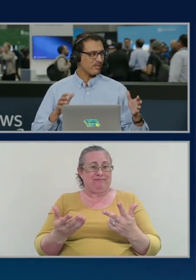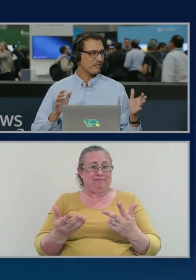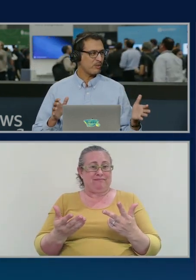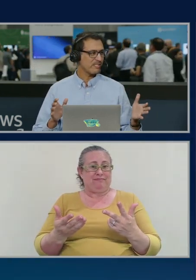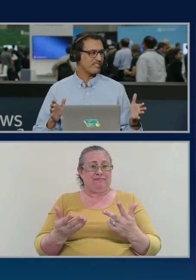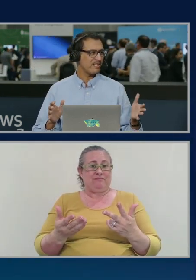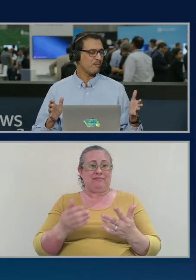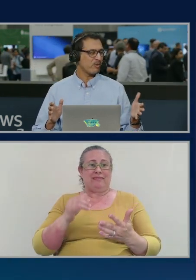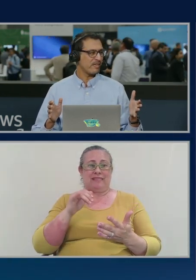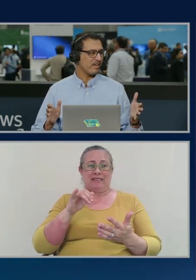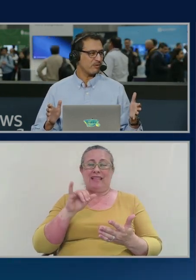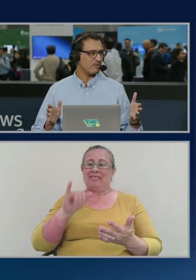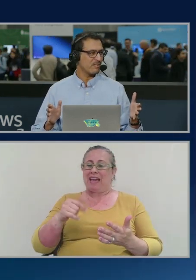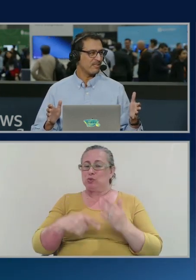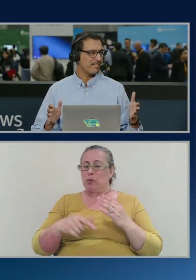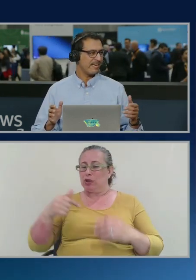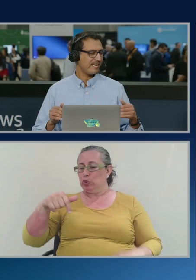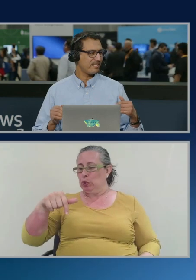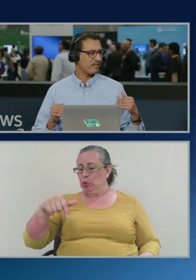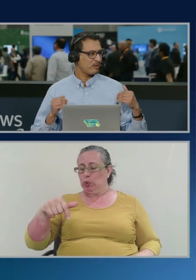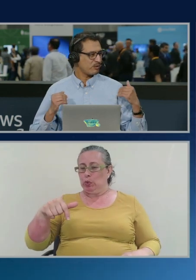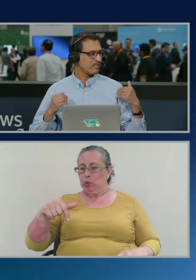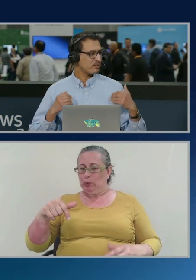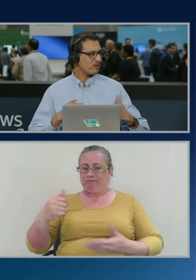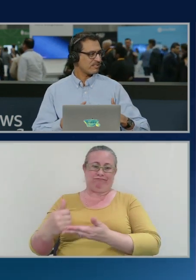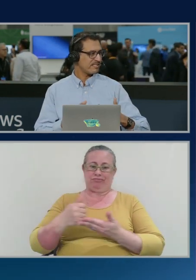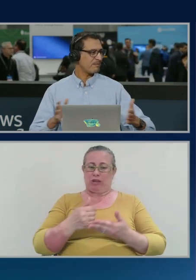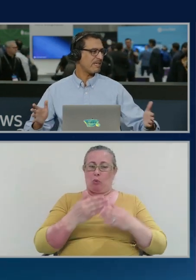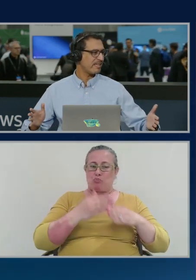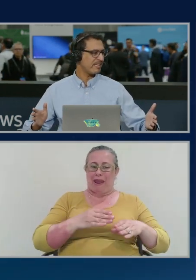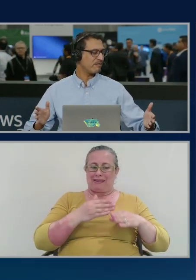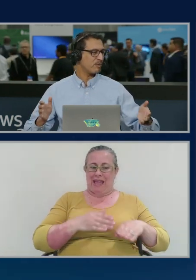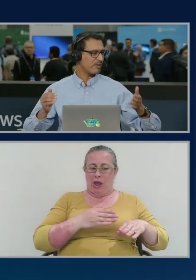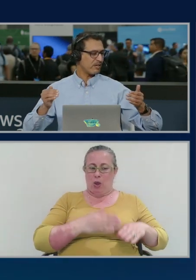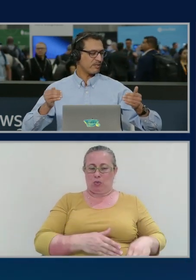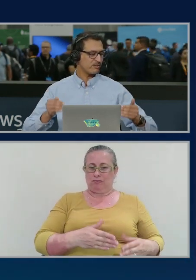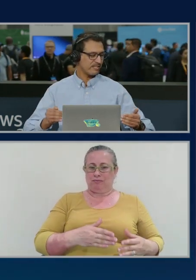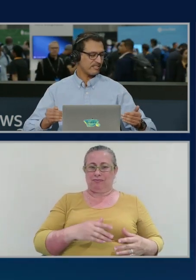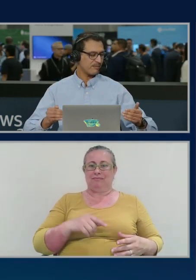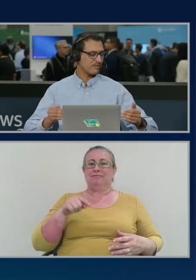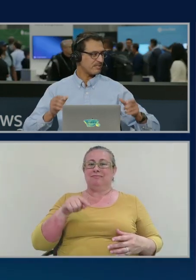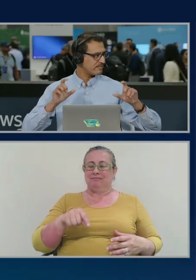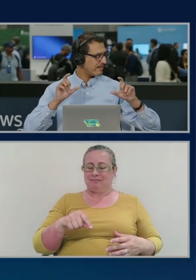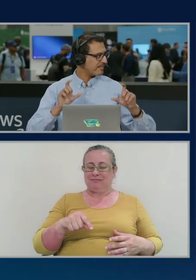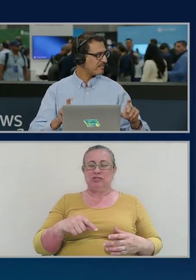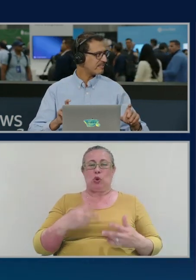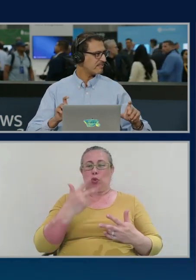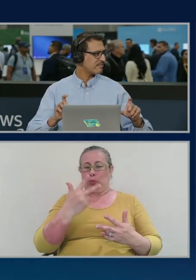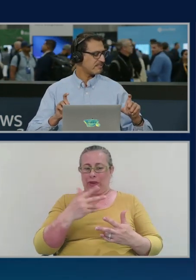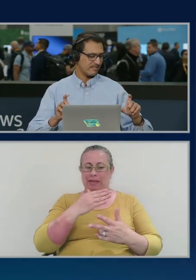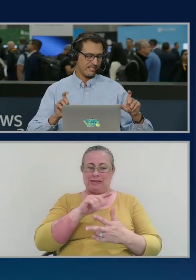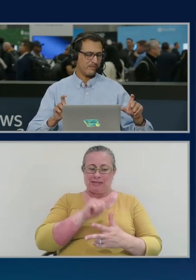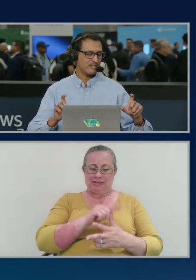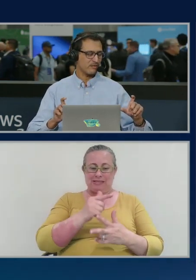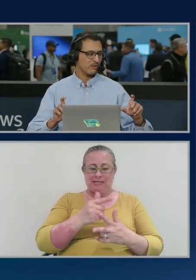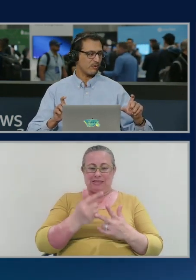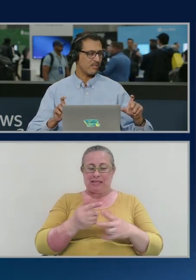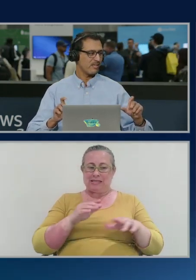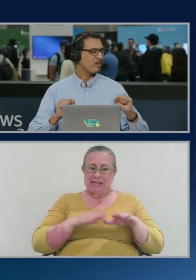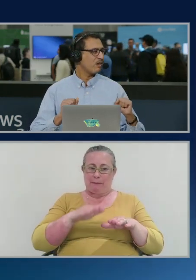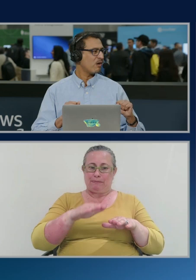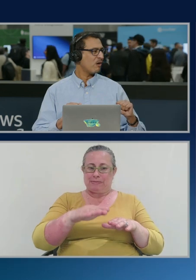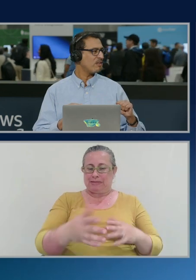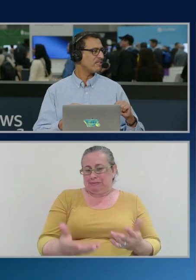this is what Q essentially broke it down. It took this whole statement I gave, broke it down into 3 steps, generated these 3 pieces of